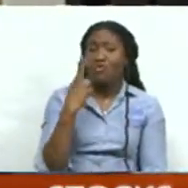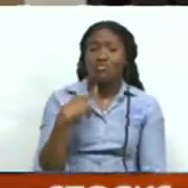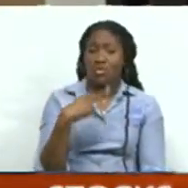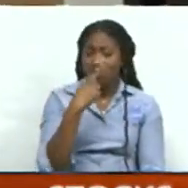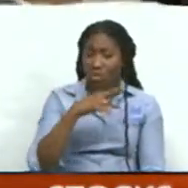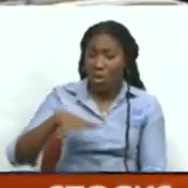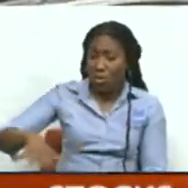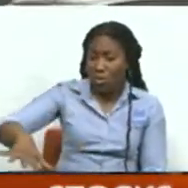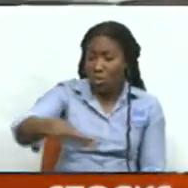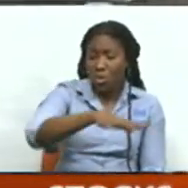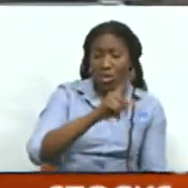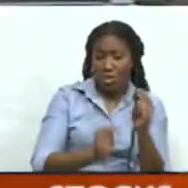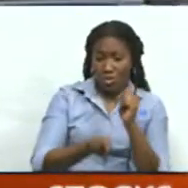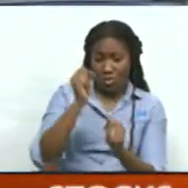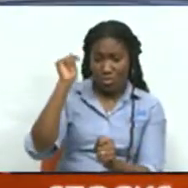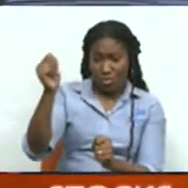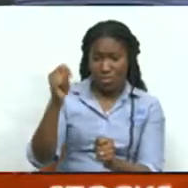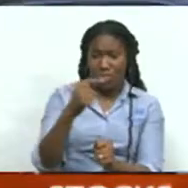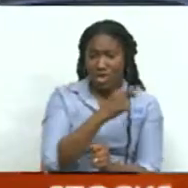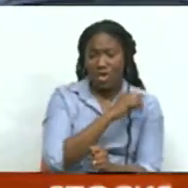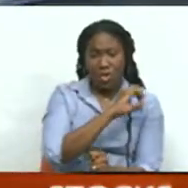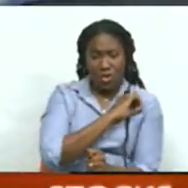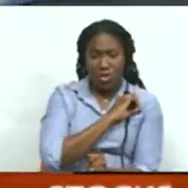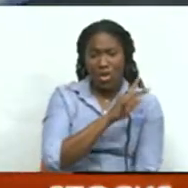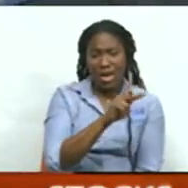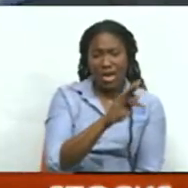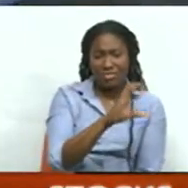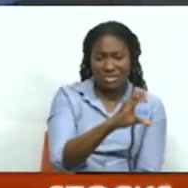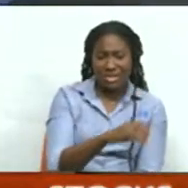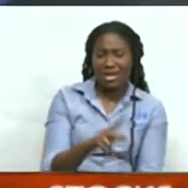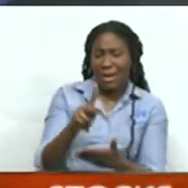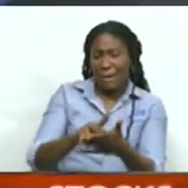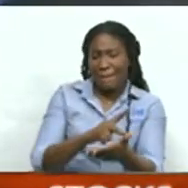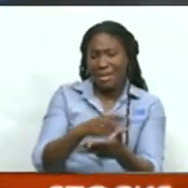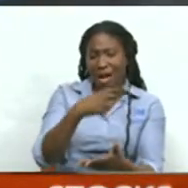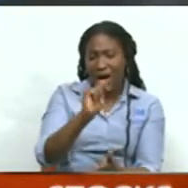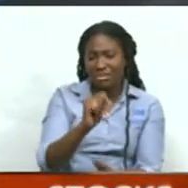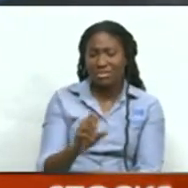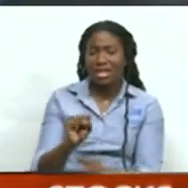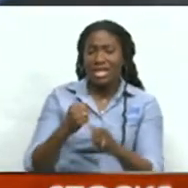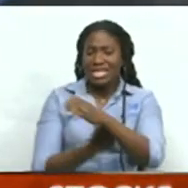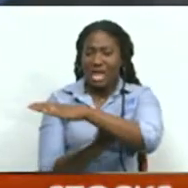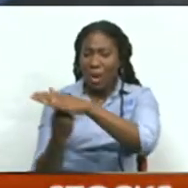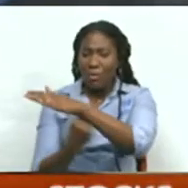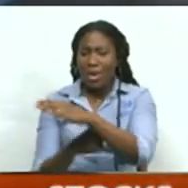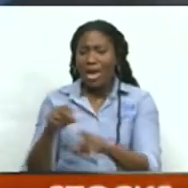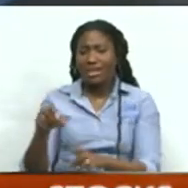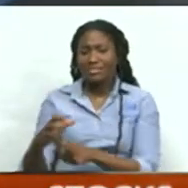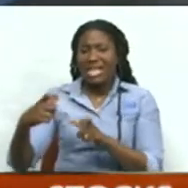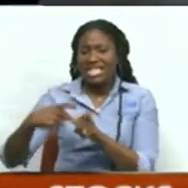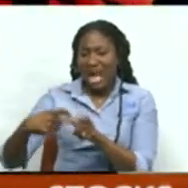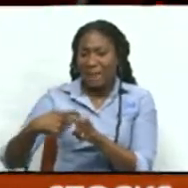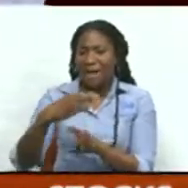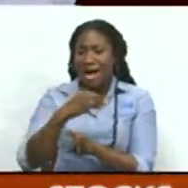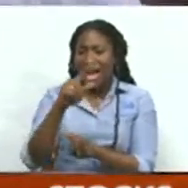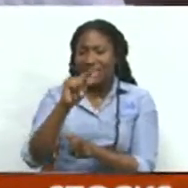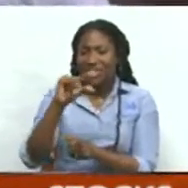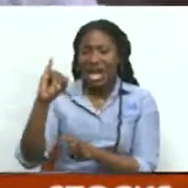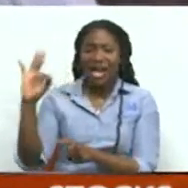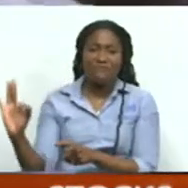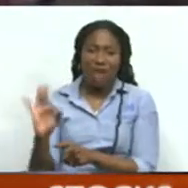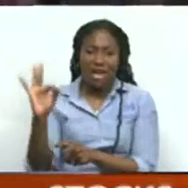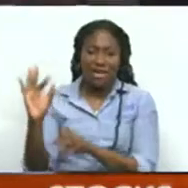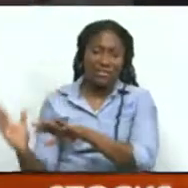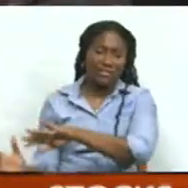Limited is the parent company for KFC, Pizza Hut, Subway, Starbucks, and TGI Fridays.